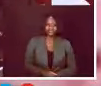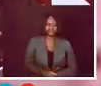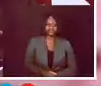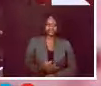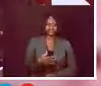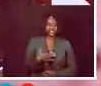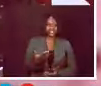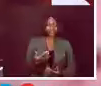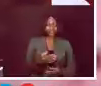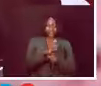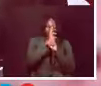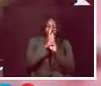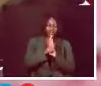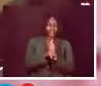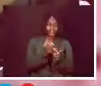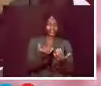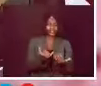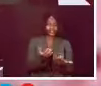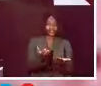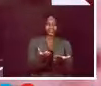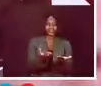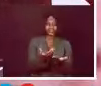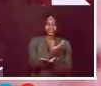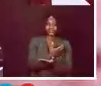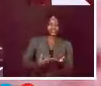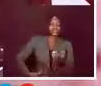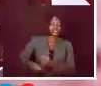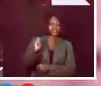honor of serving as Chief Whip